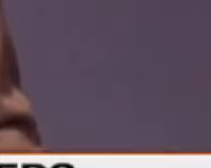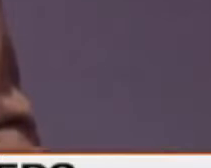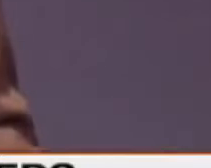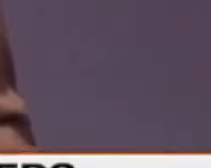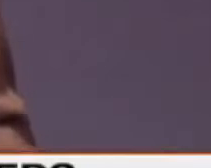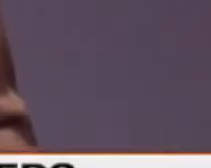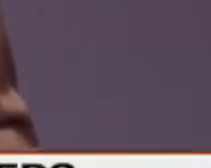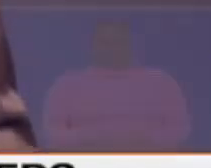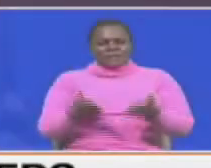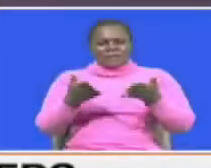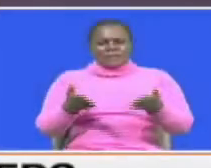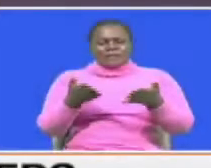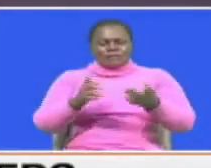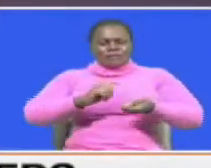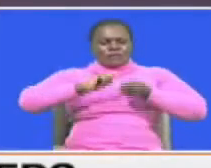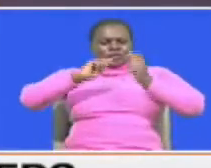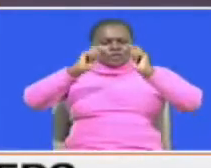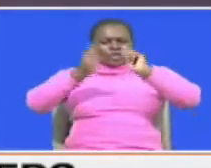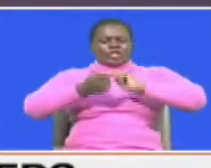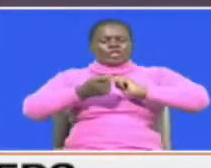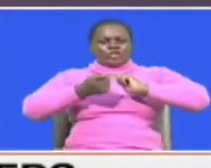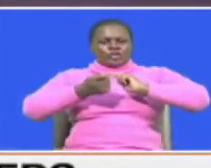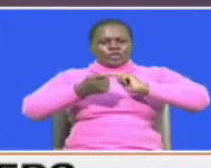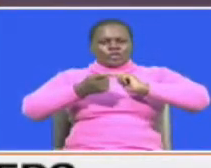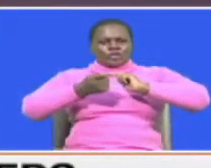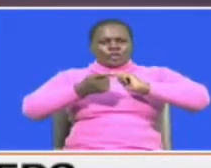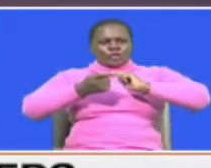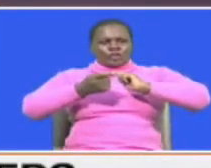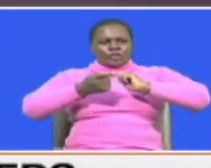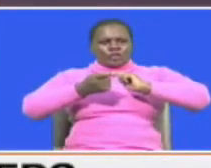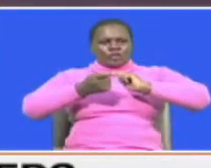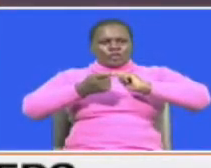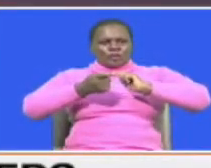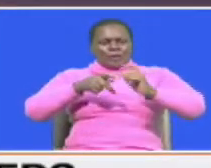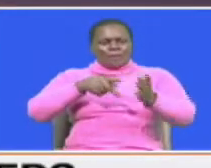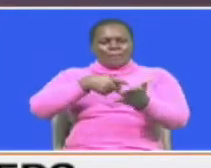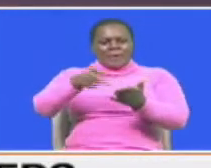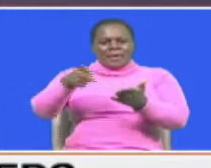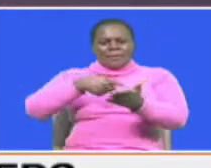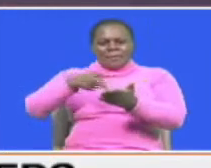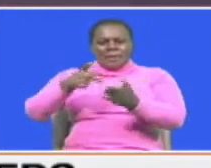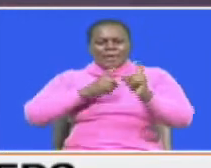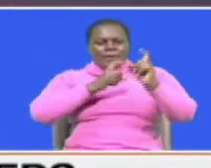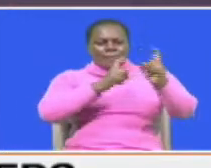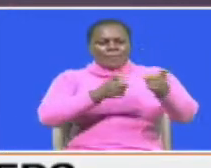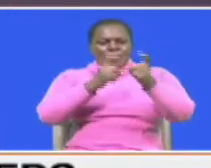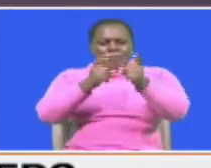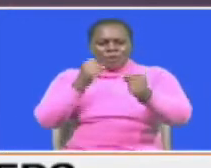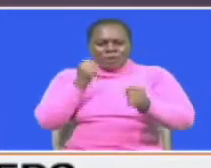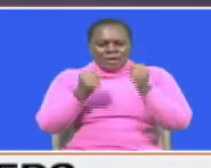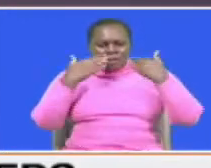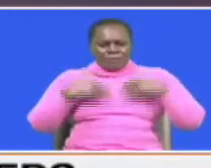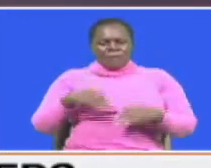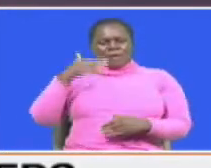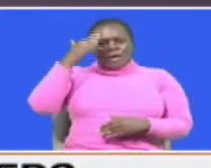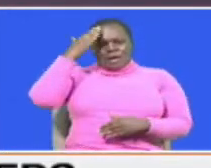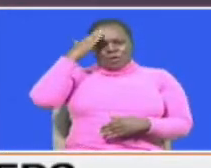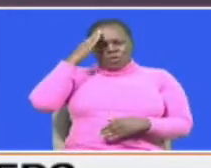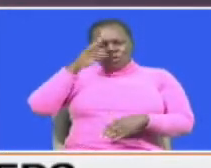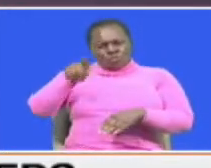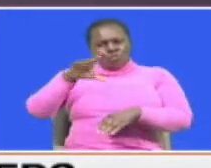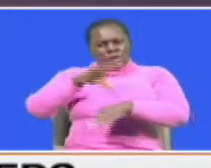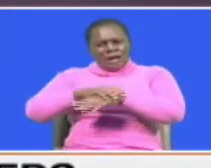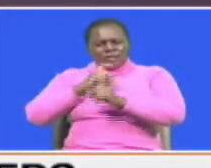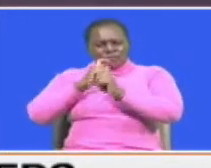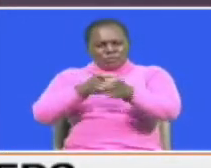But we have just revised the rates of rewarding our athletes. I know that you've been receiving some